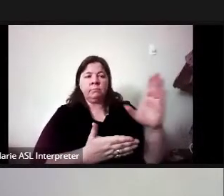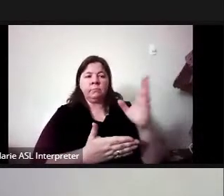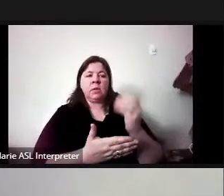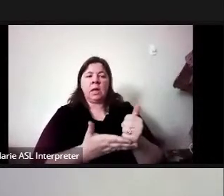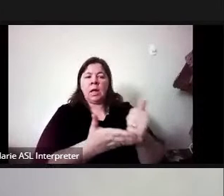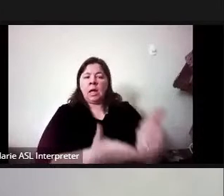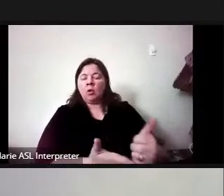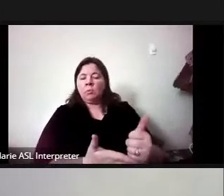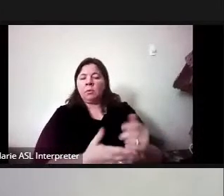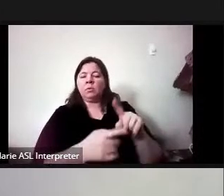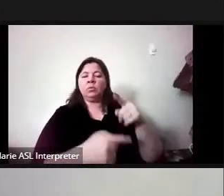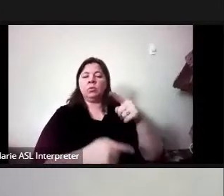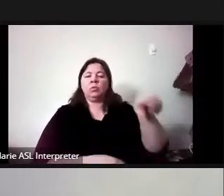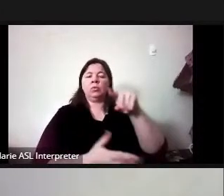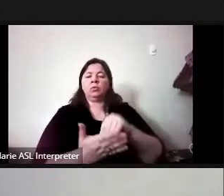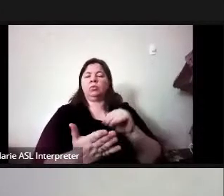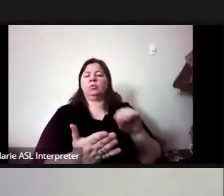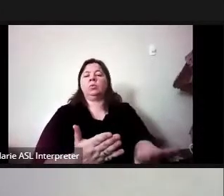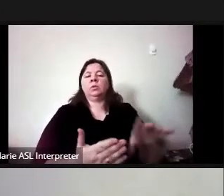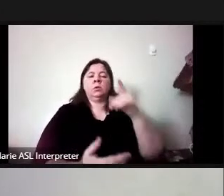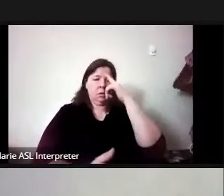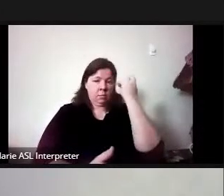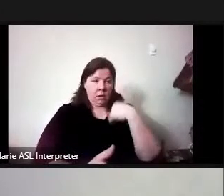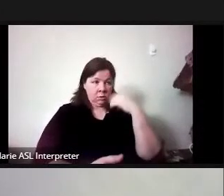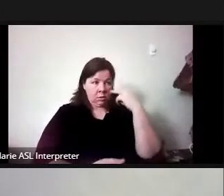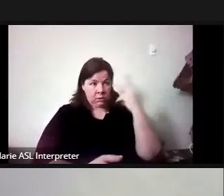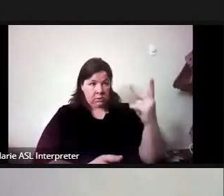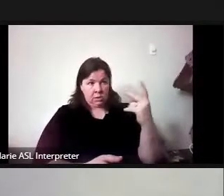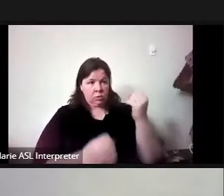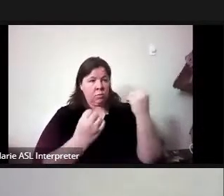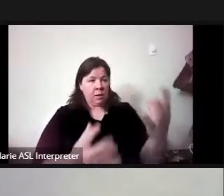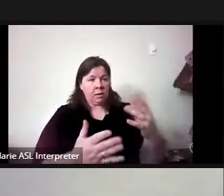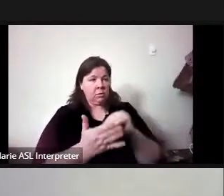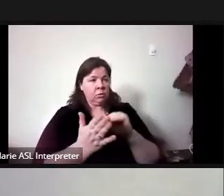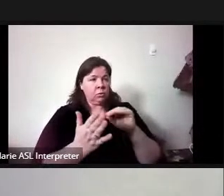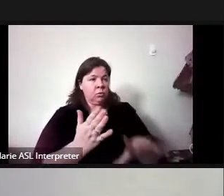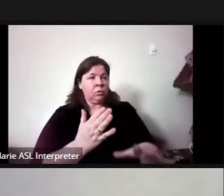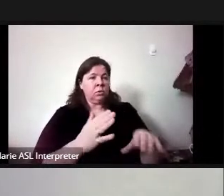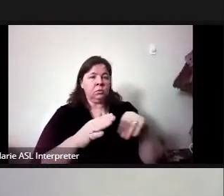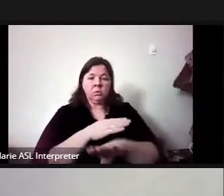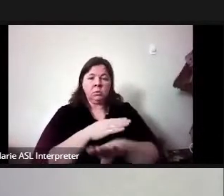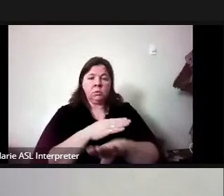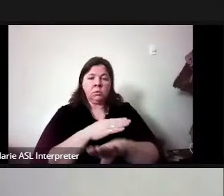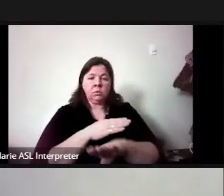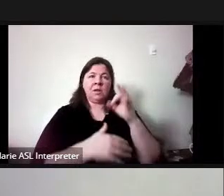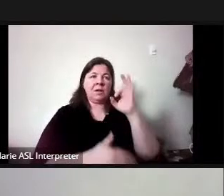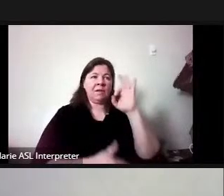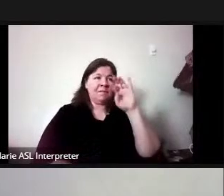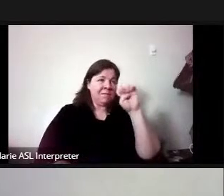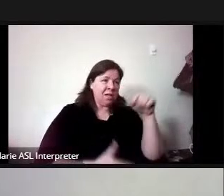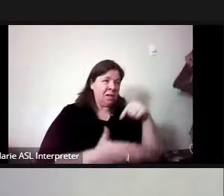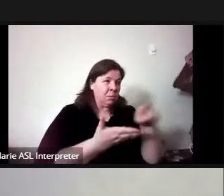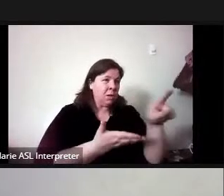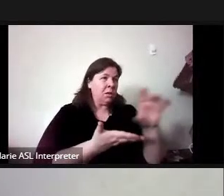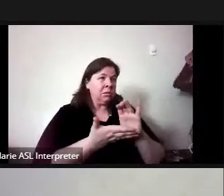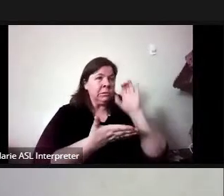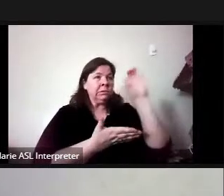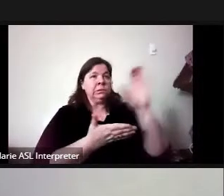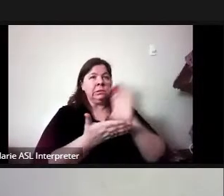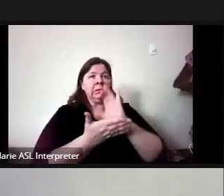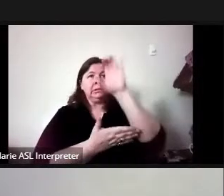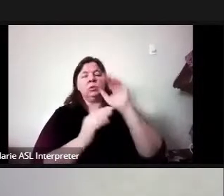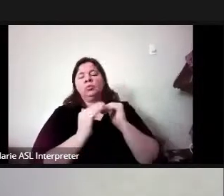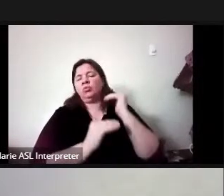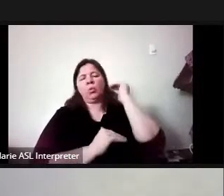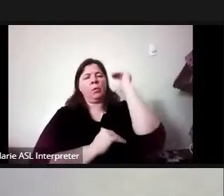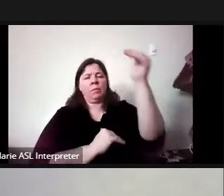help to all those students, because when I see so many students, they are giving their fees also. The fees is too much over